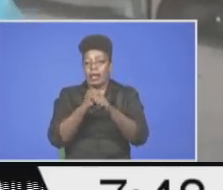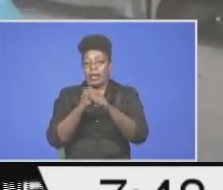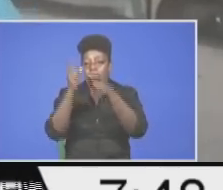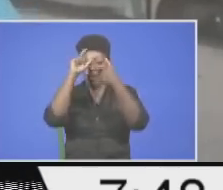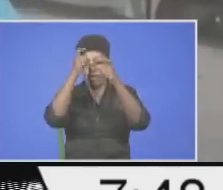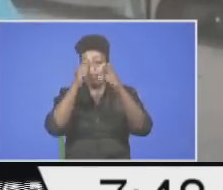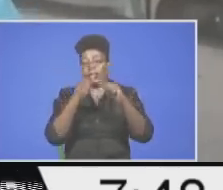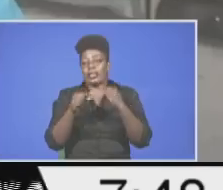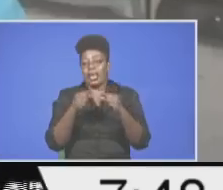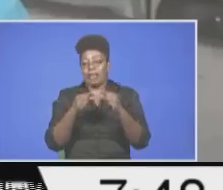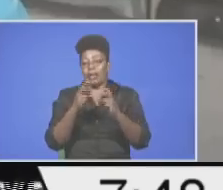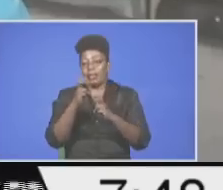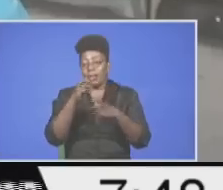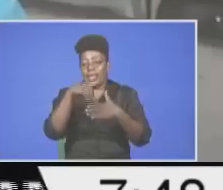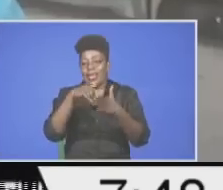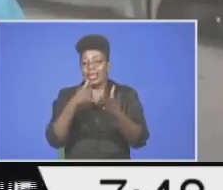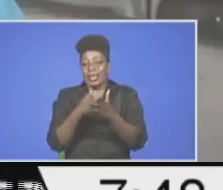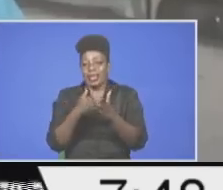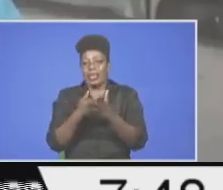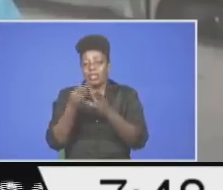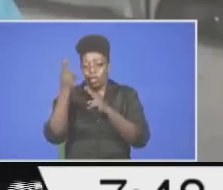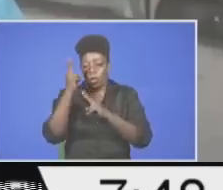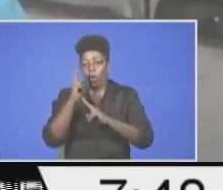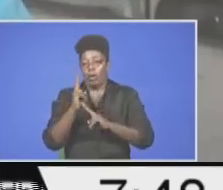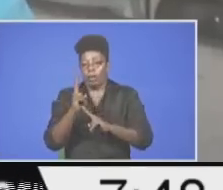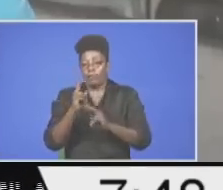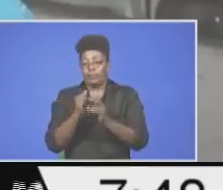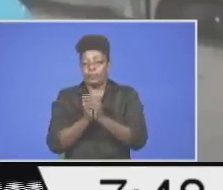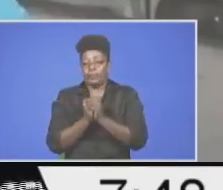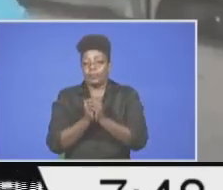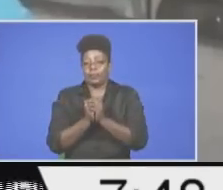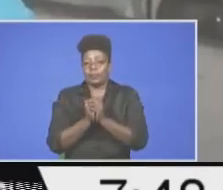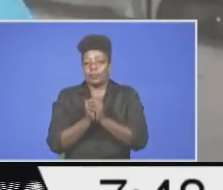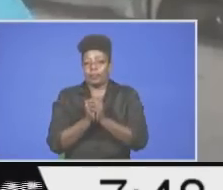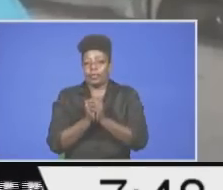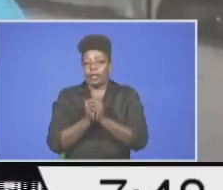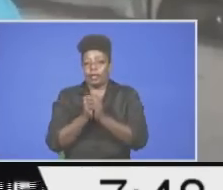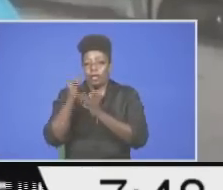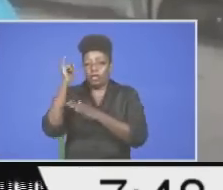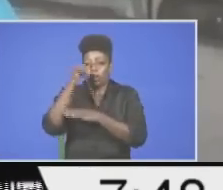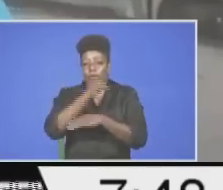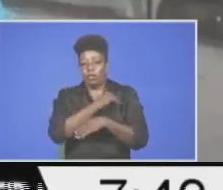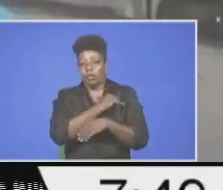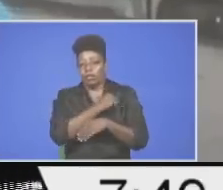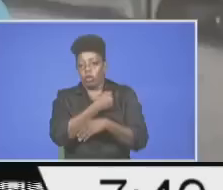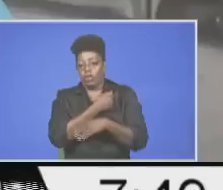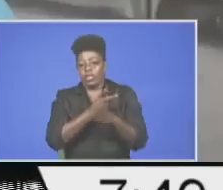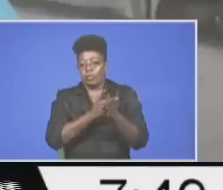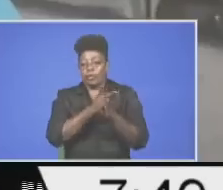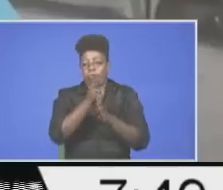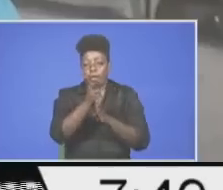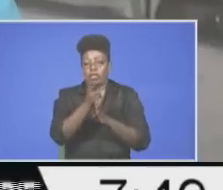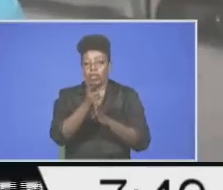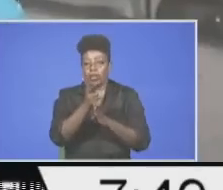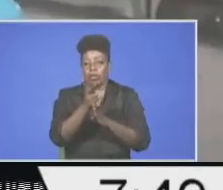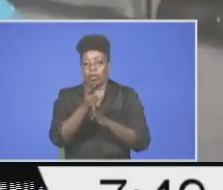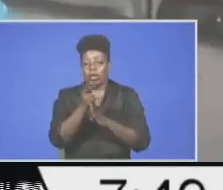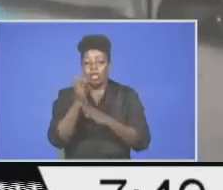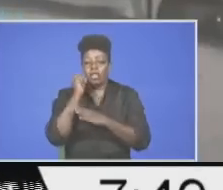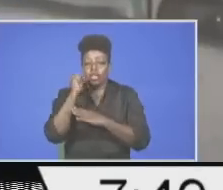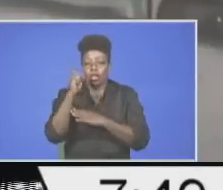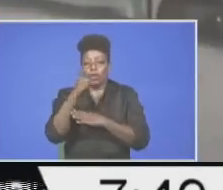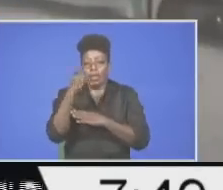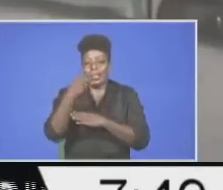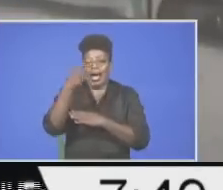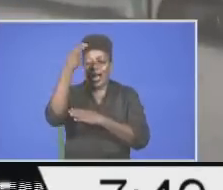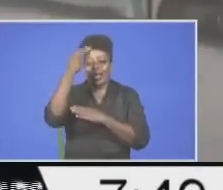and competing in the Olympic Games is quite an honor, quite a prestige. And then Jonquel plays being a professional athlete. Obviously, she wanted to compete at